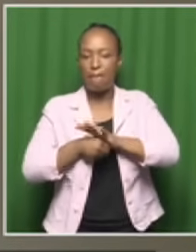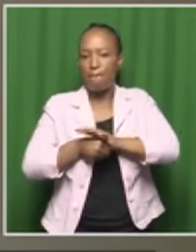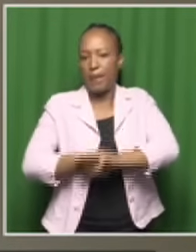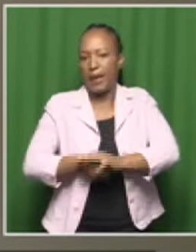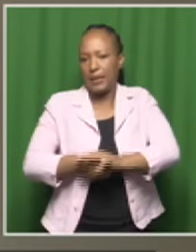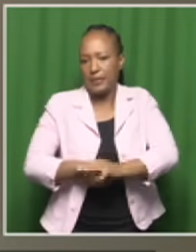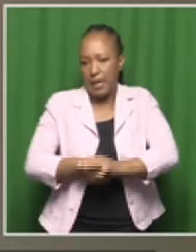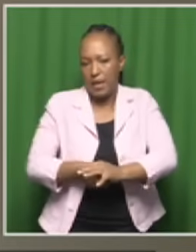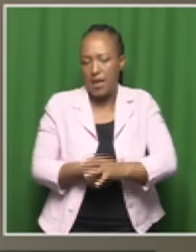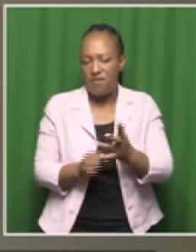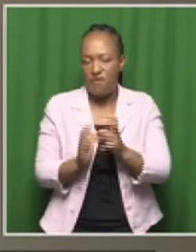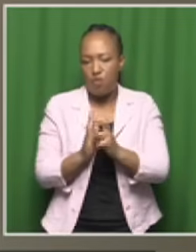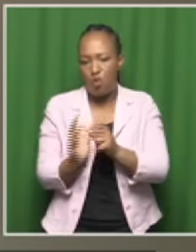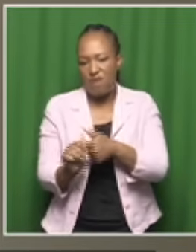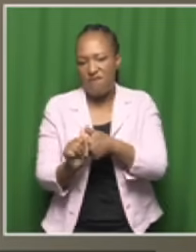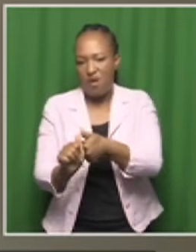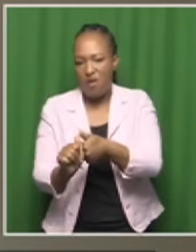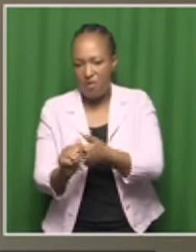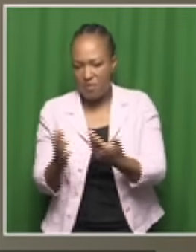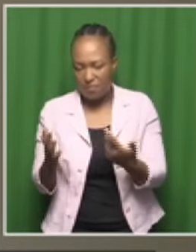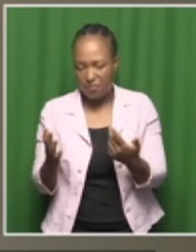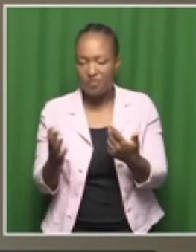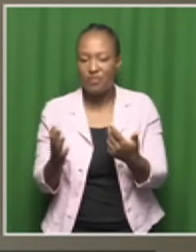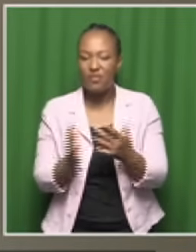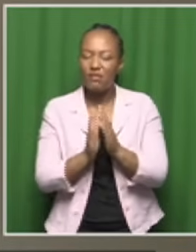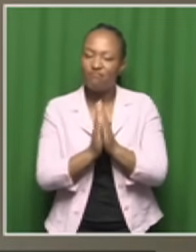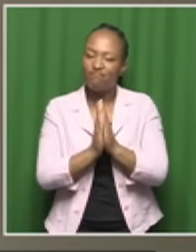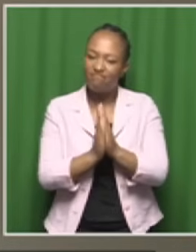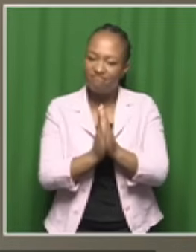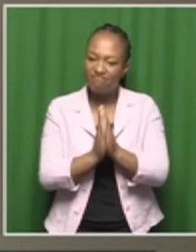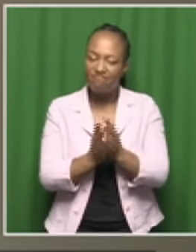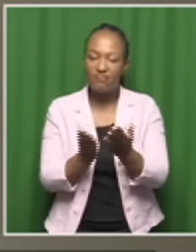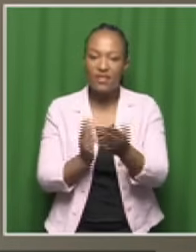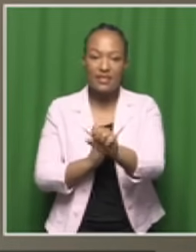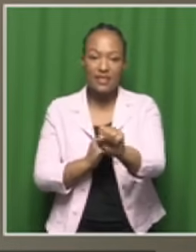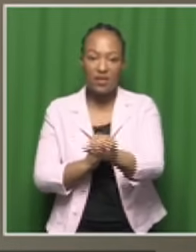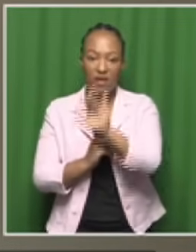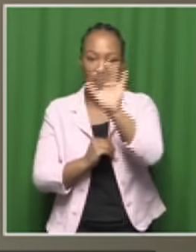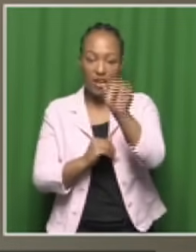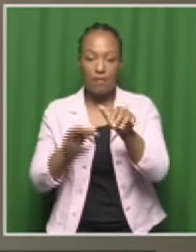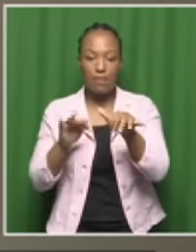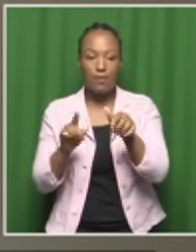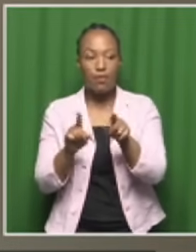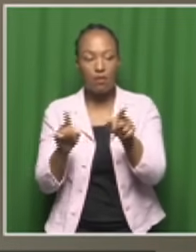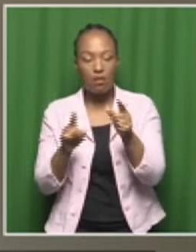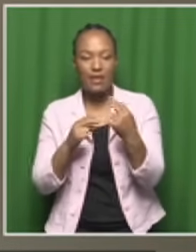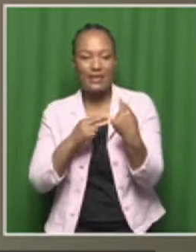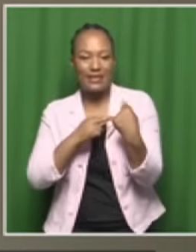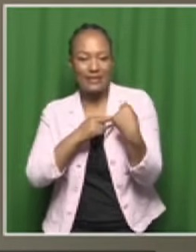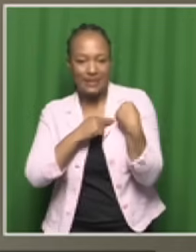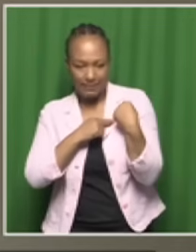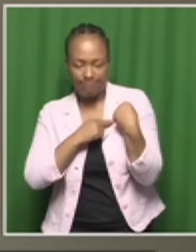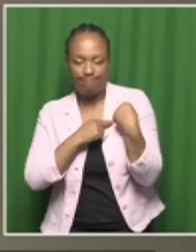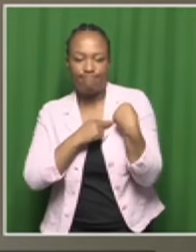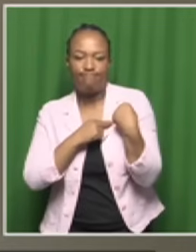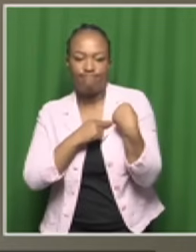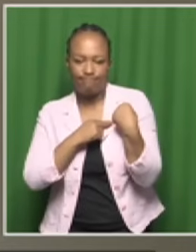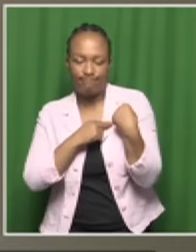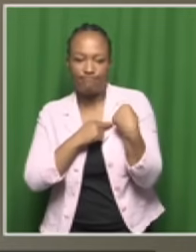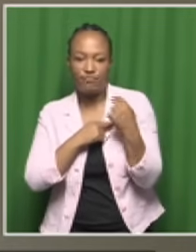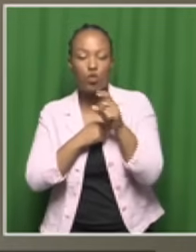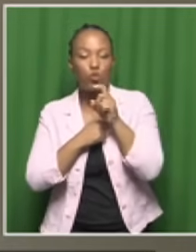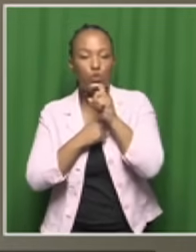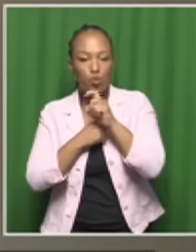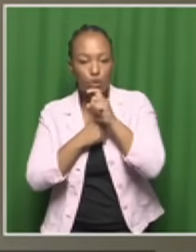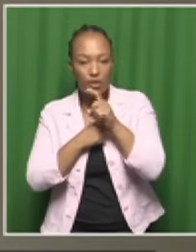We have to appeal to the side of South Africans taking responsibility on the road. As you use South